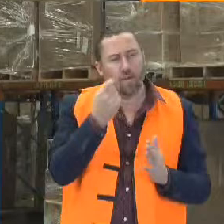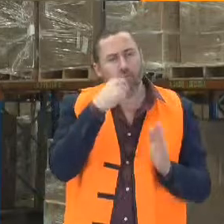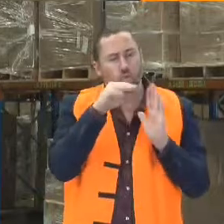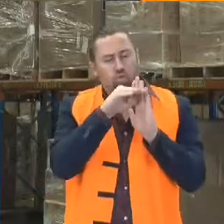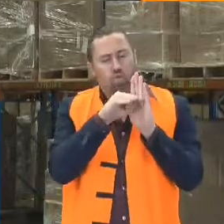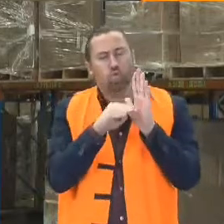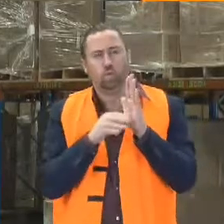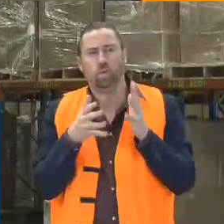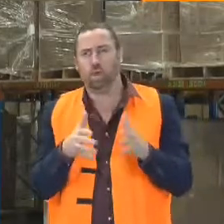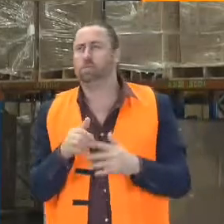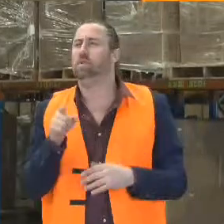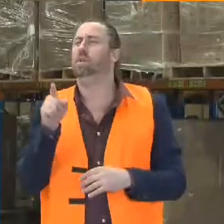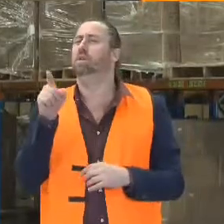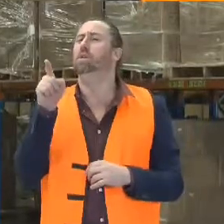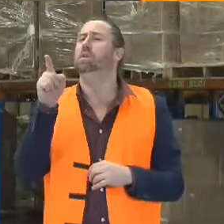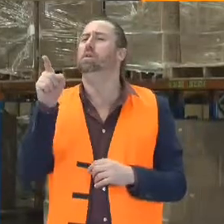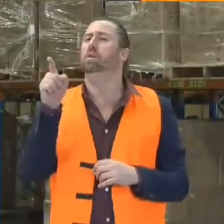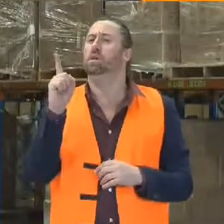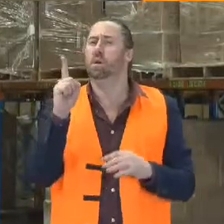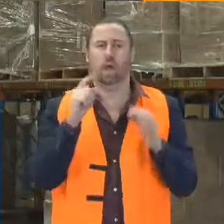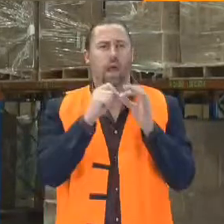in that facility.